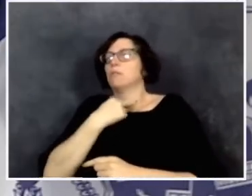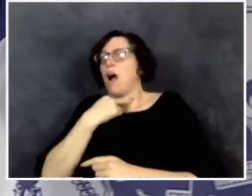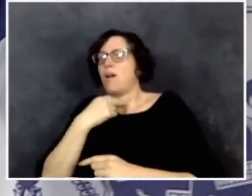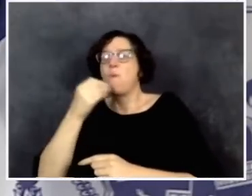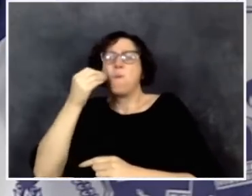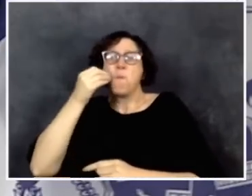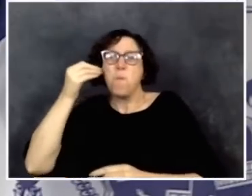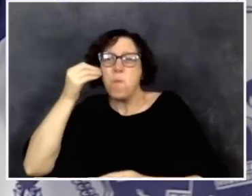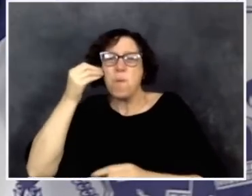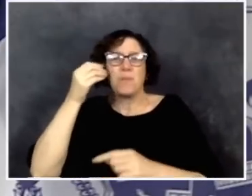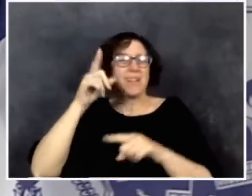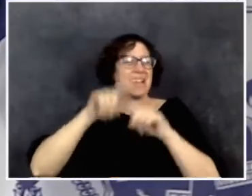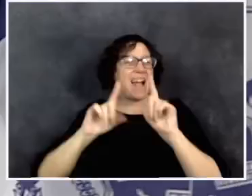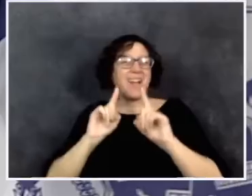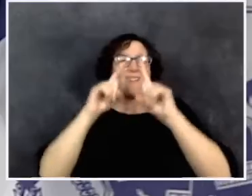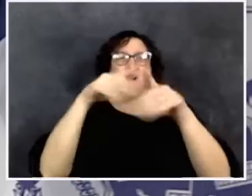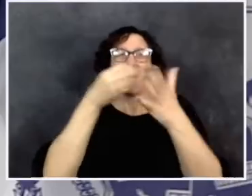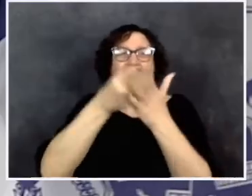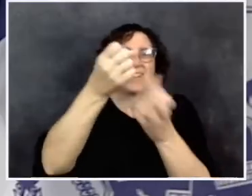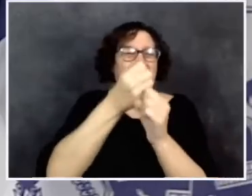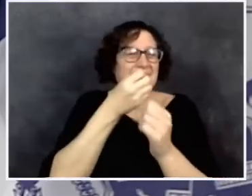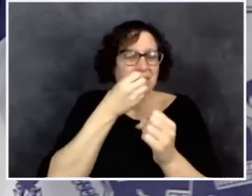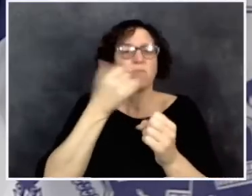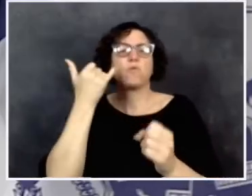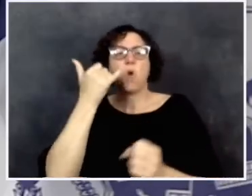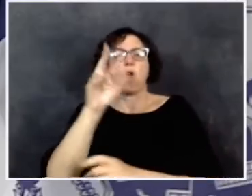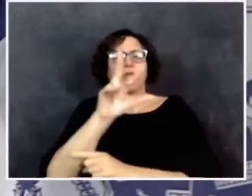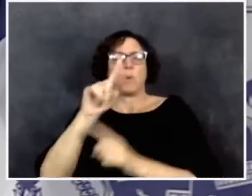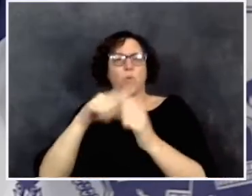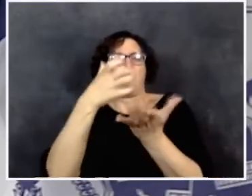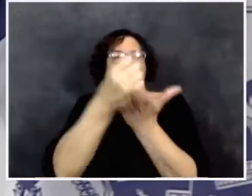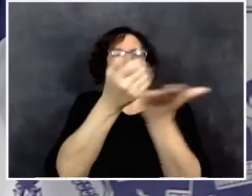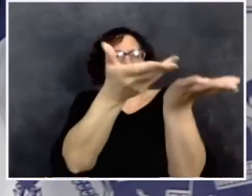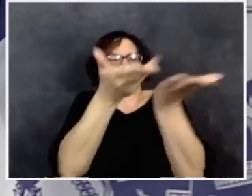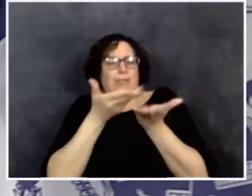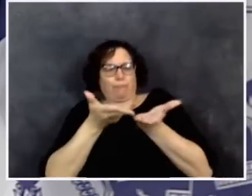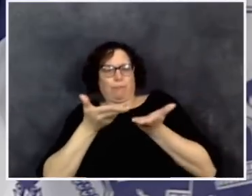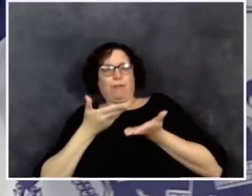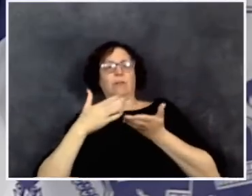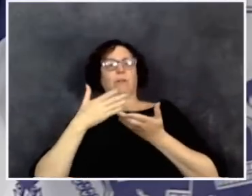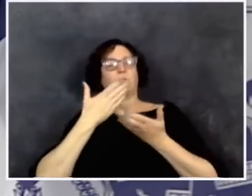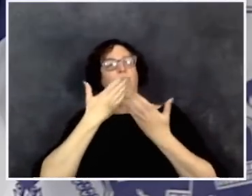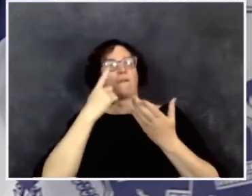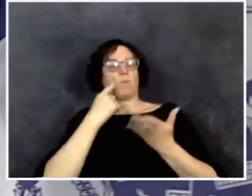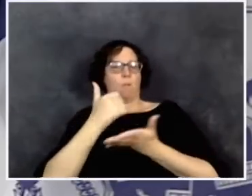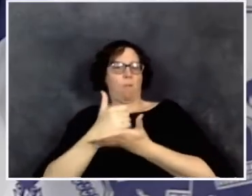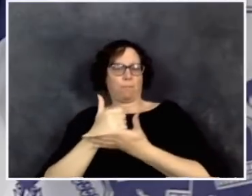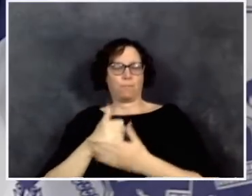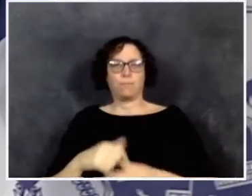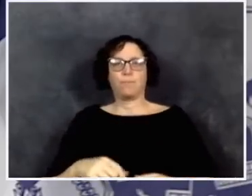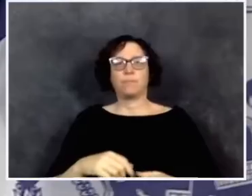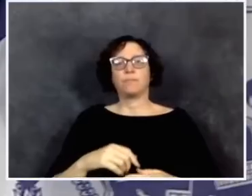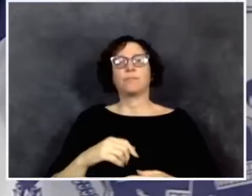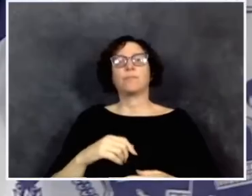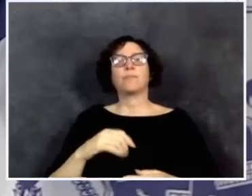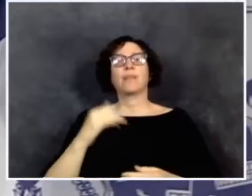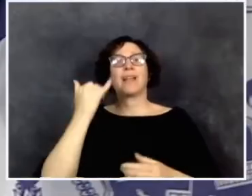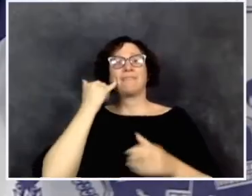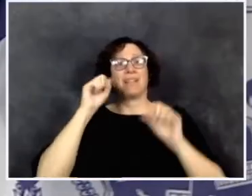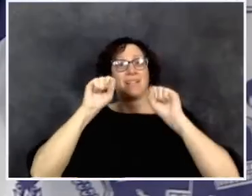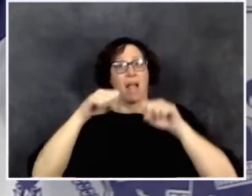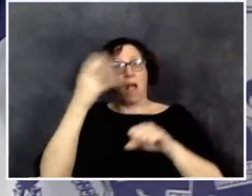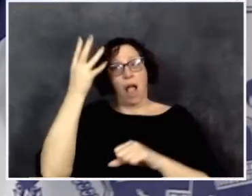at one of those sites or can be in touch with one of those sites, they also will make sure to get you registered right away. We've